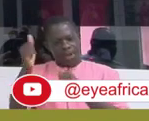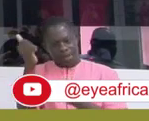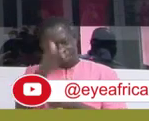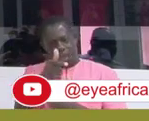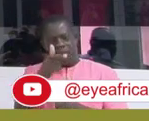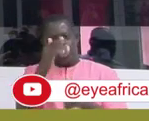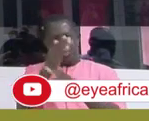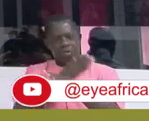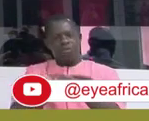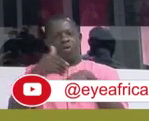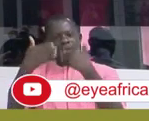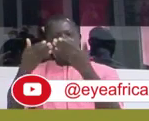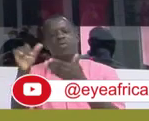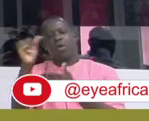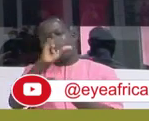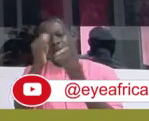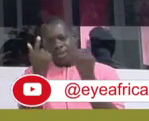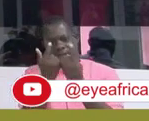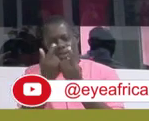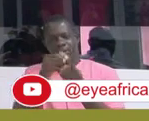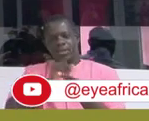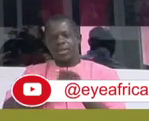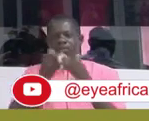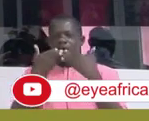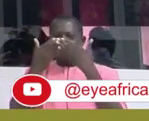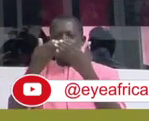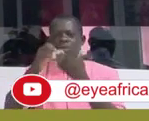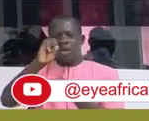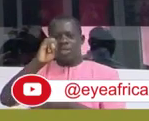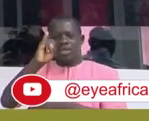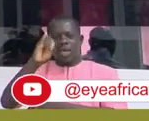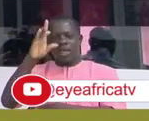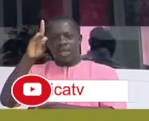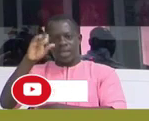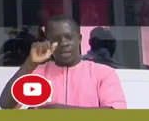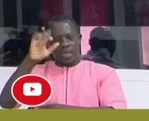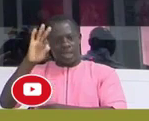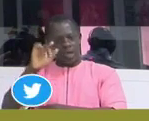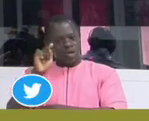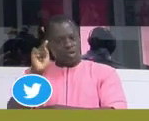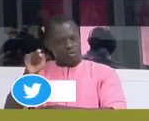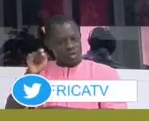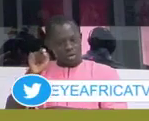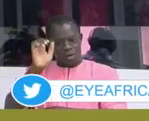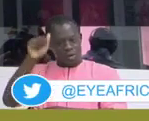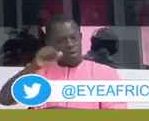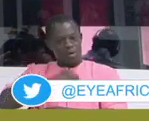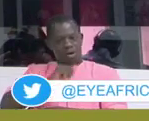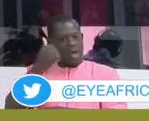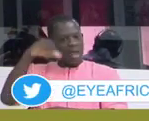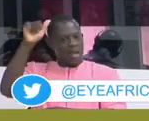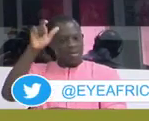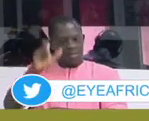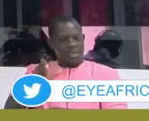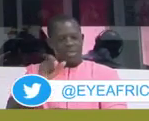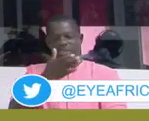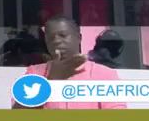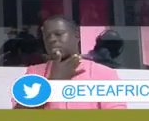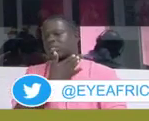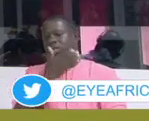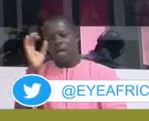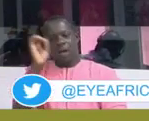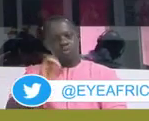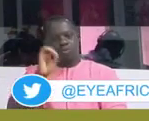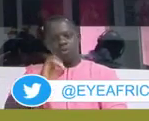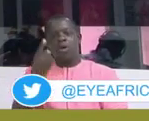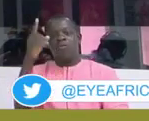that first before you spare us something else. He said to see that this your elder his issue is his things are